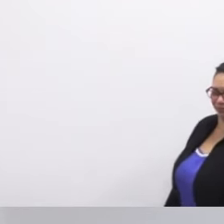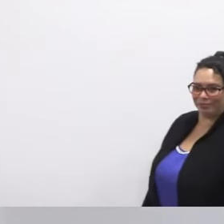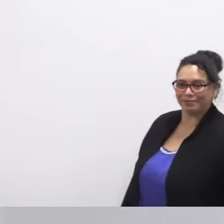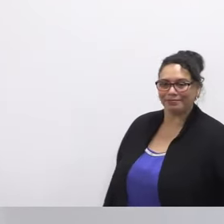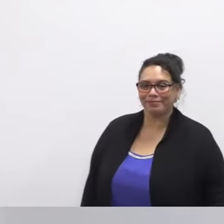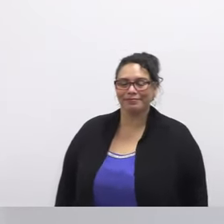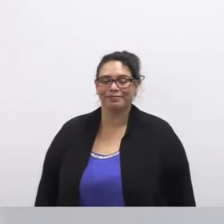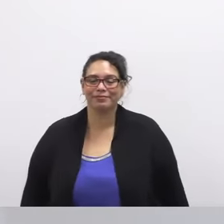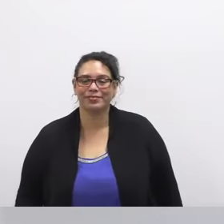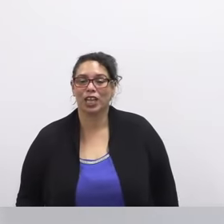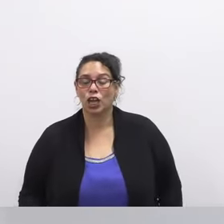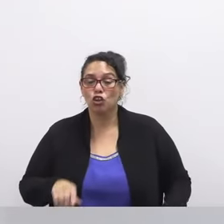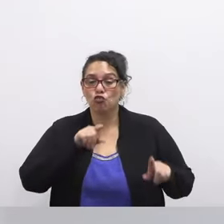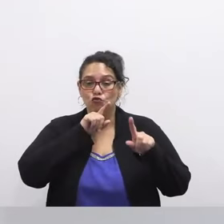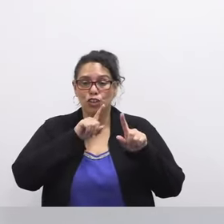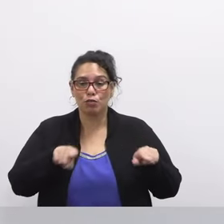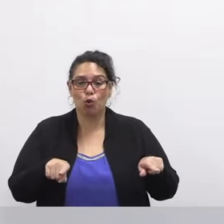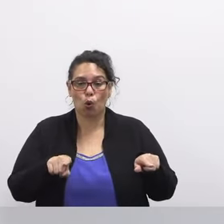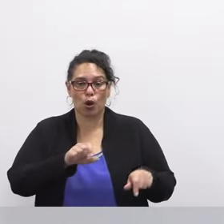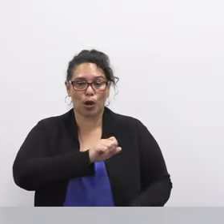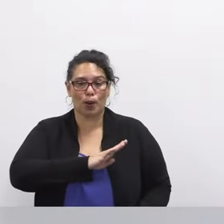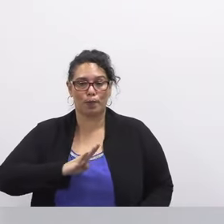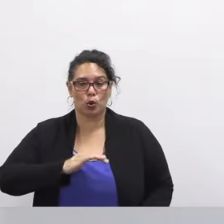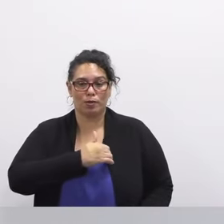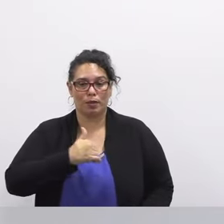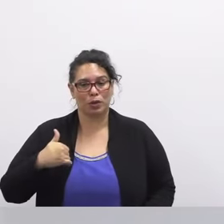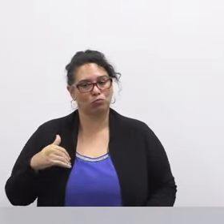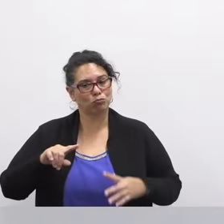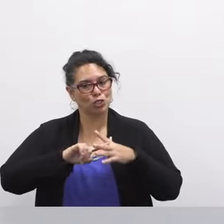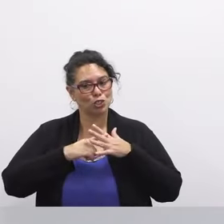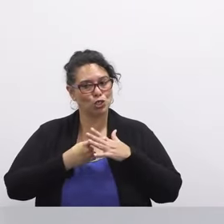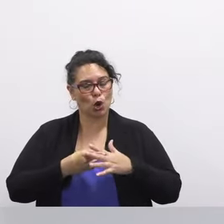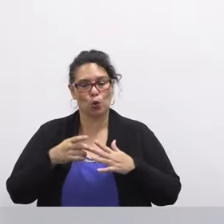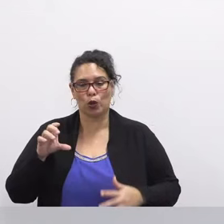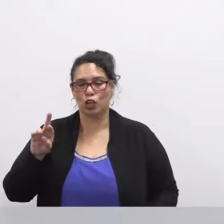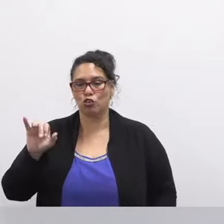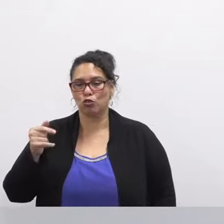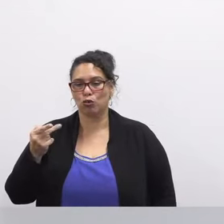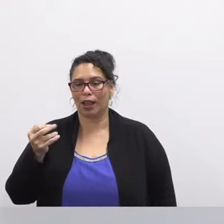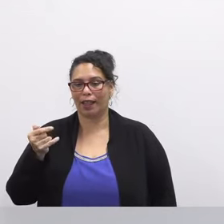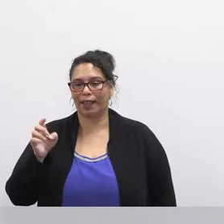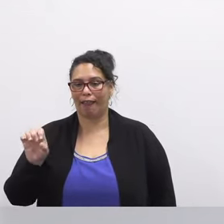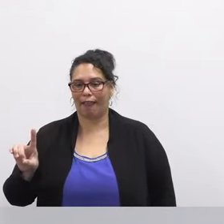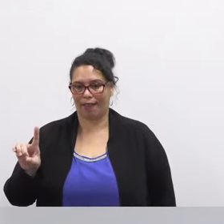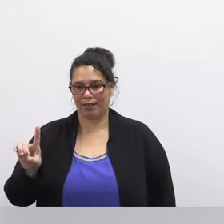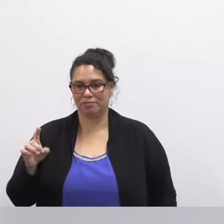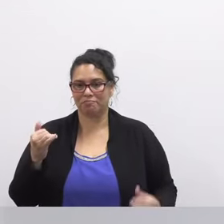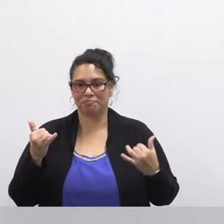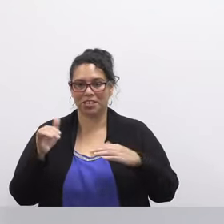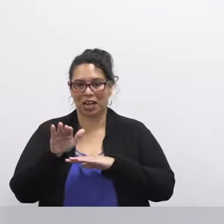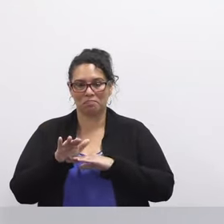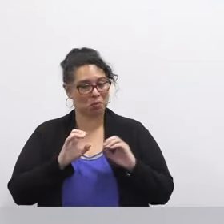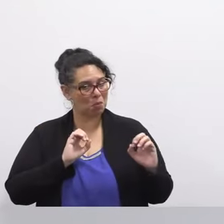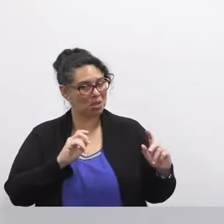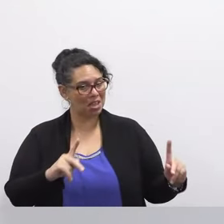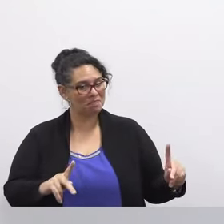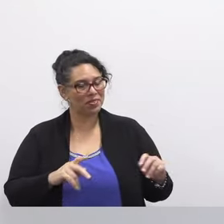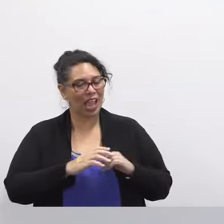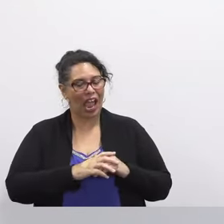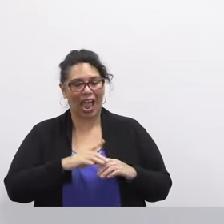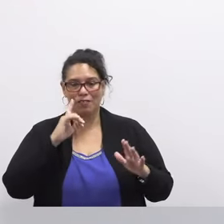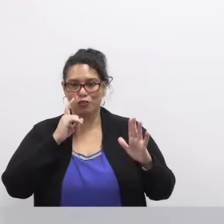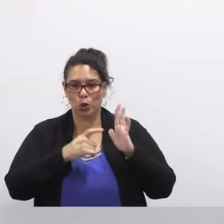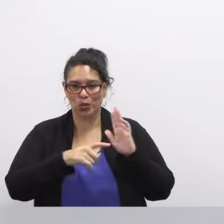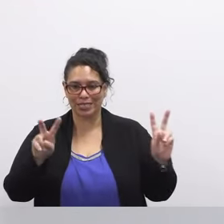Report of board members. Why don't we start with Ms. Craighead tonight? Okay. So I've noticed a